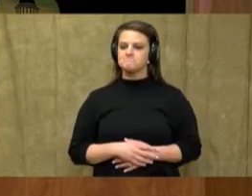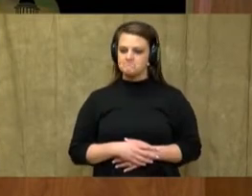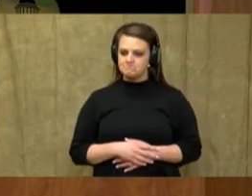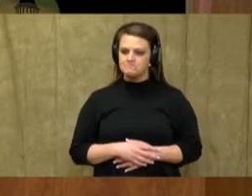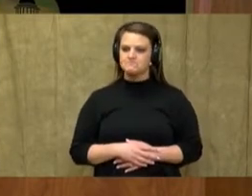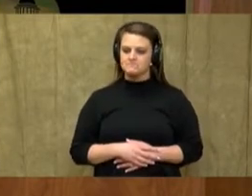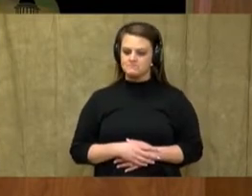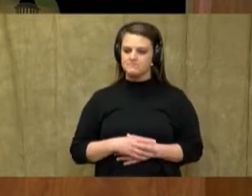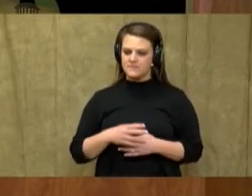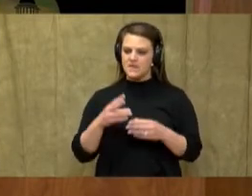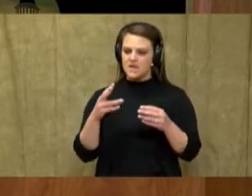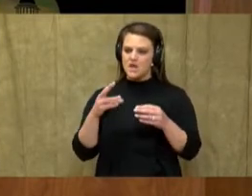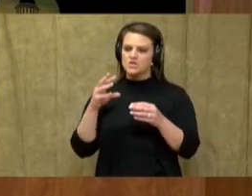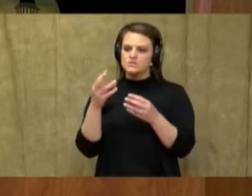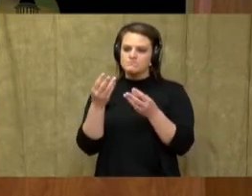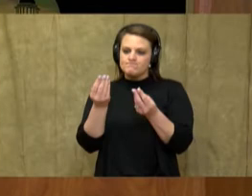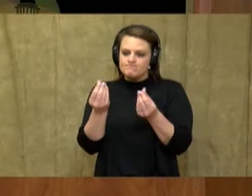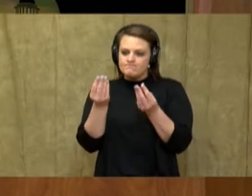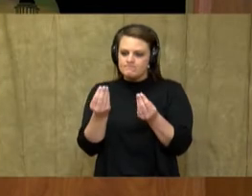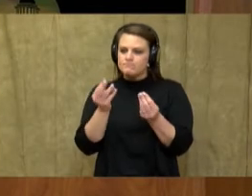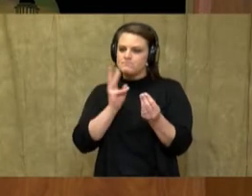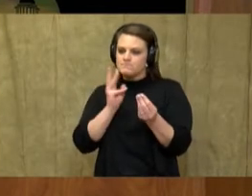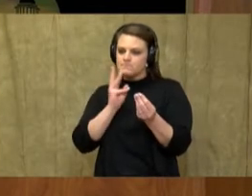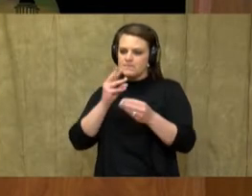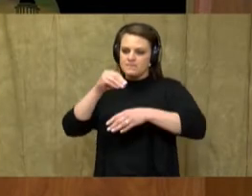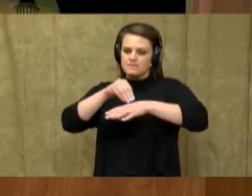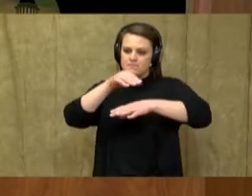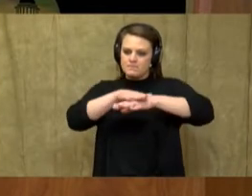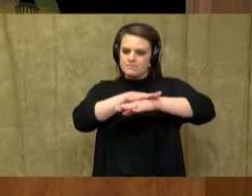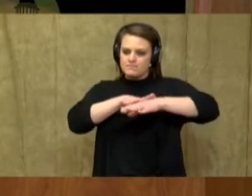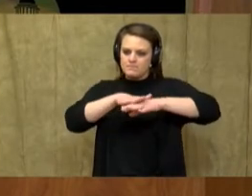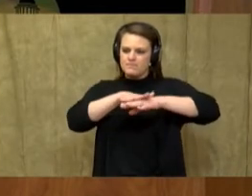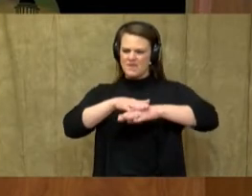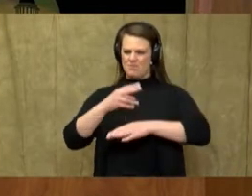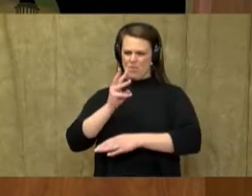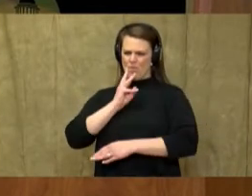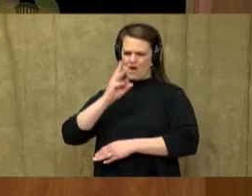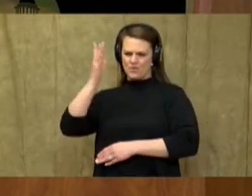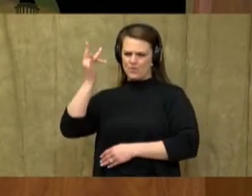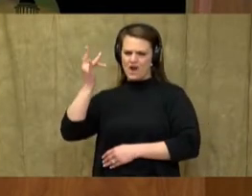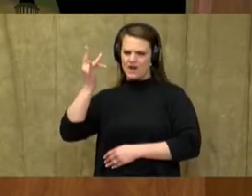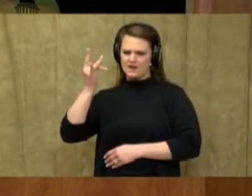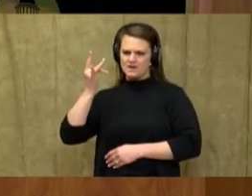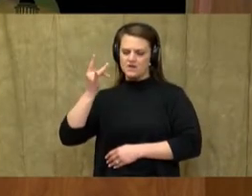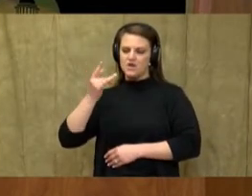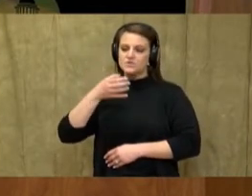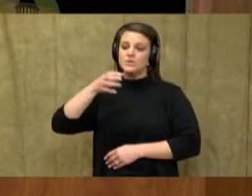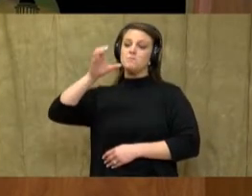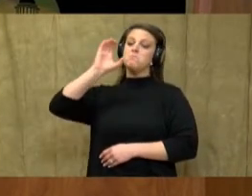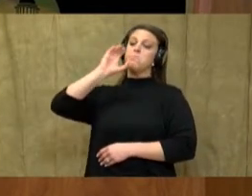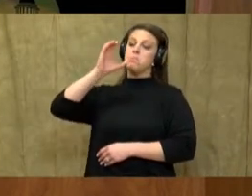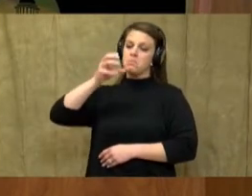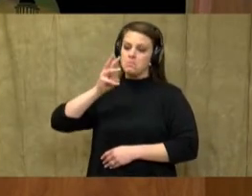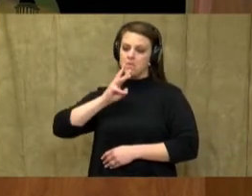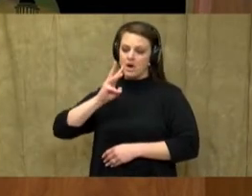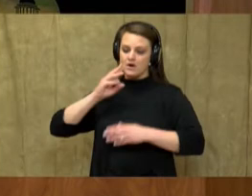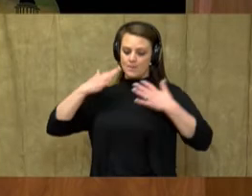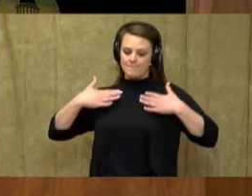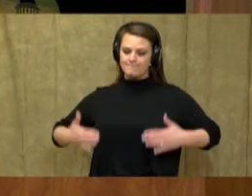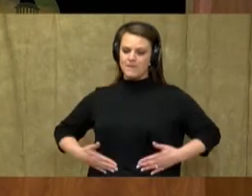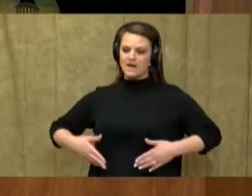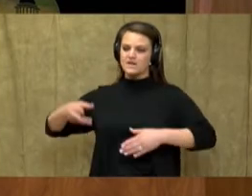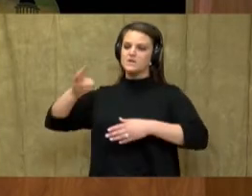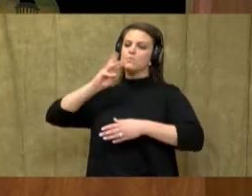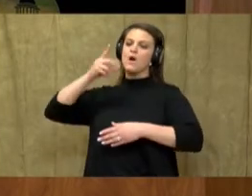Okay, to put moisture in. All right, well, why water? Well, when you hydrate yourself, you're taking in